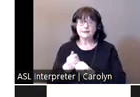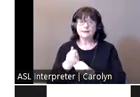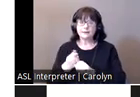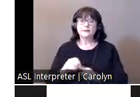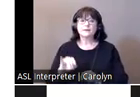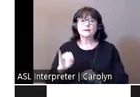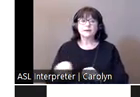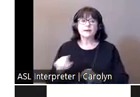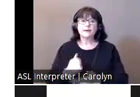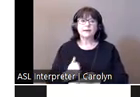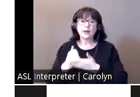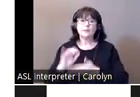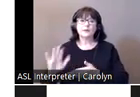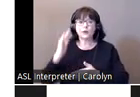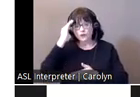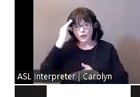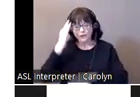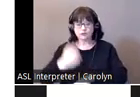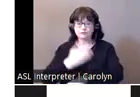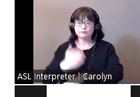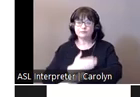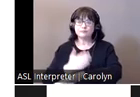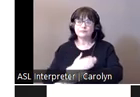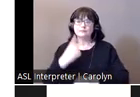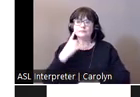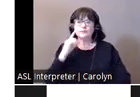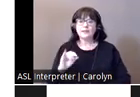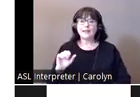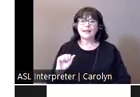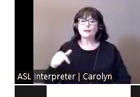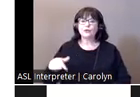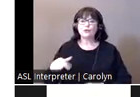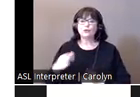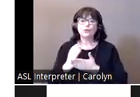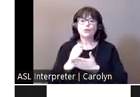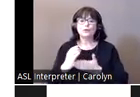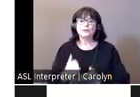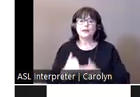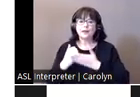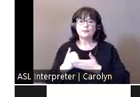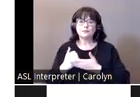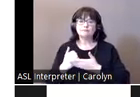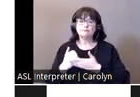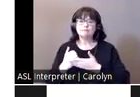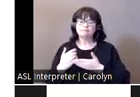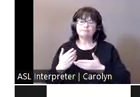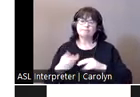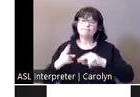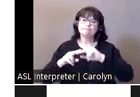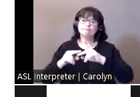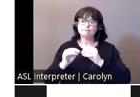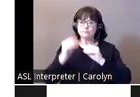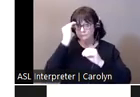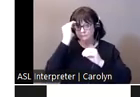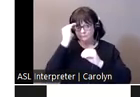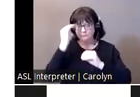practical nurses, as an additional qualification that they could use in their practice. And then completely changing gears,